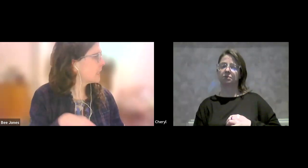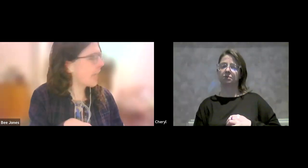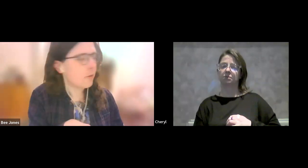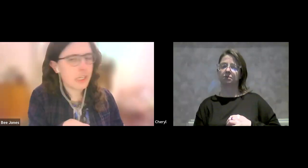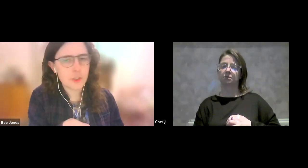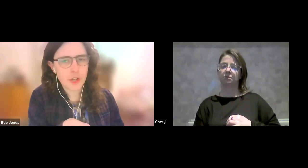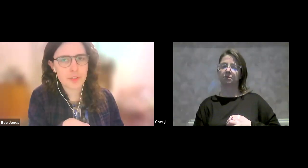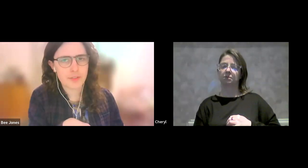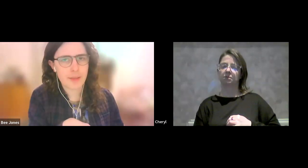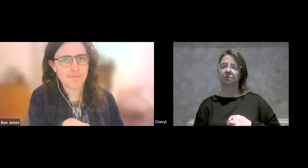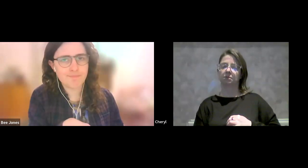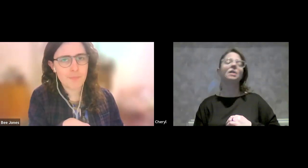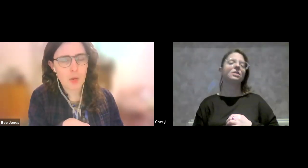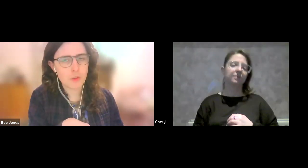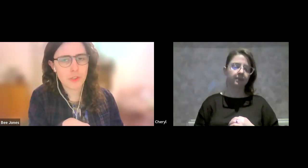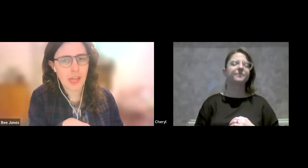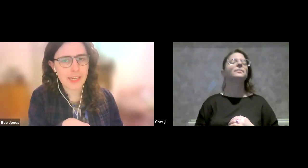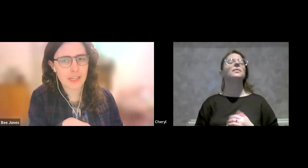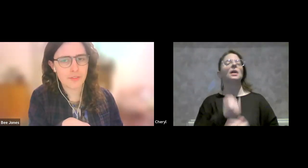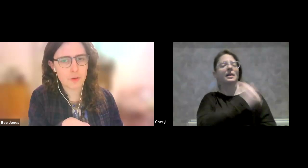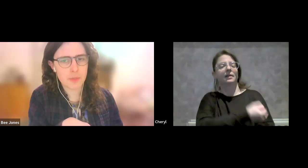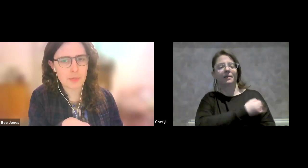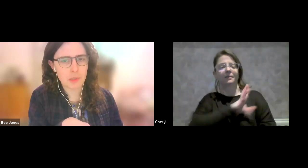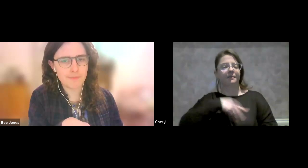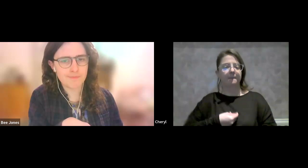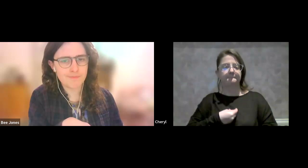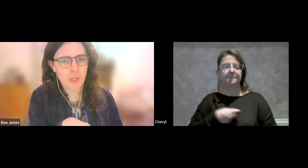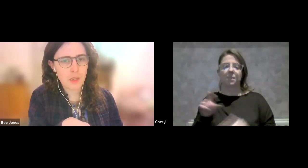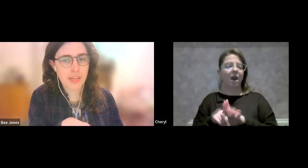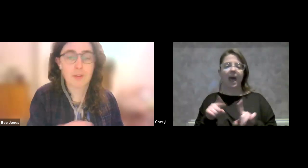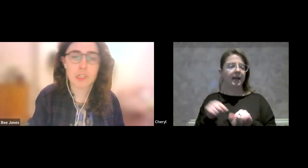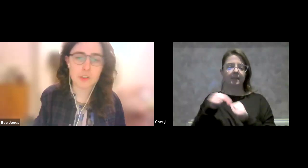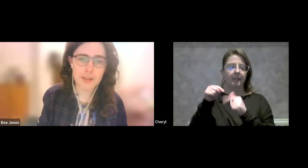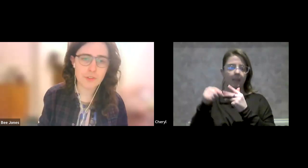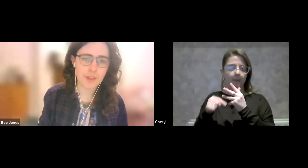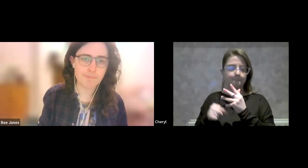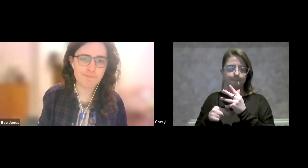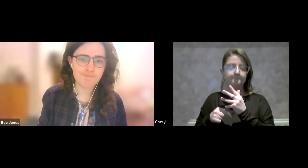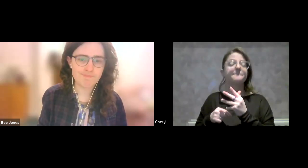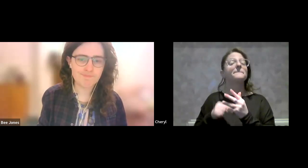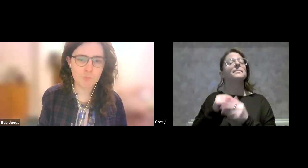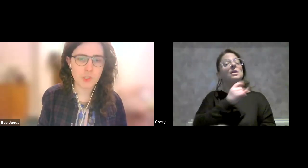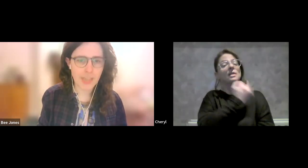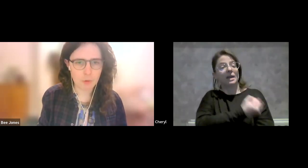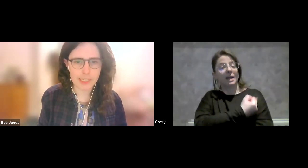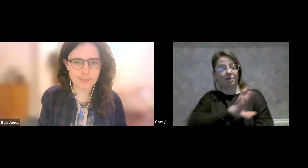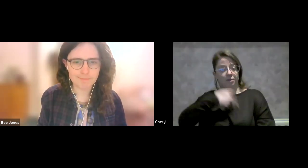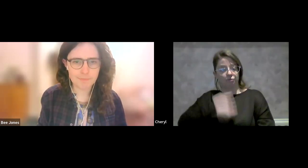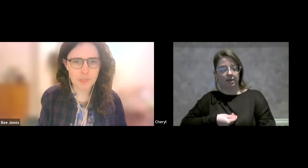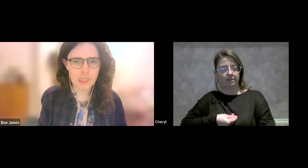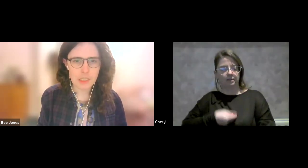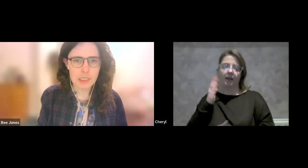But the cowardly trans femme wasn't like any of those people. The cowardly trans femme was